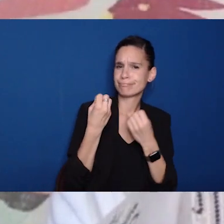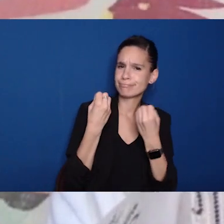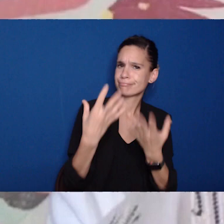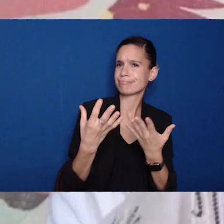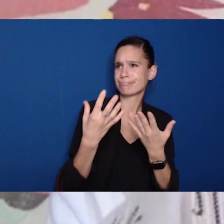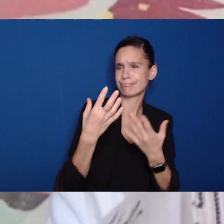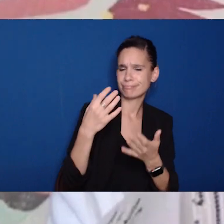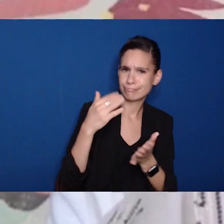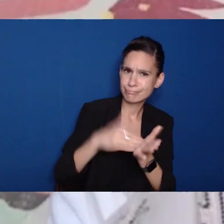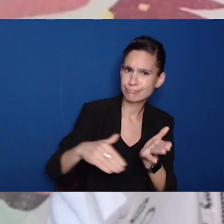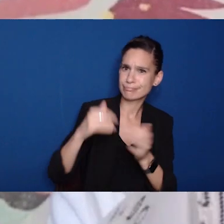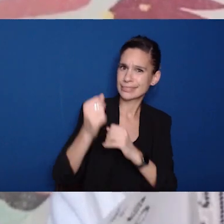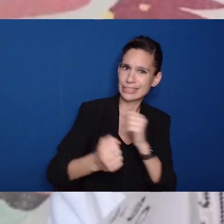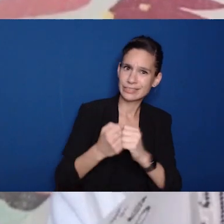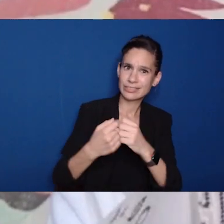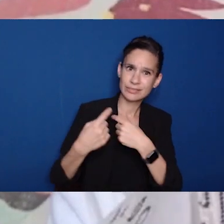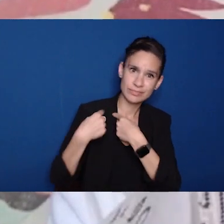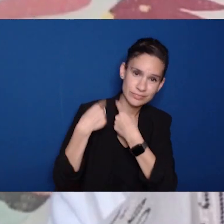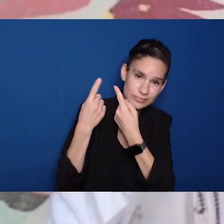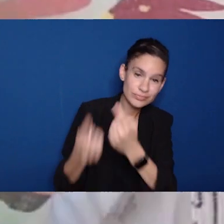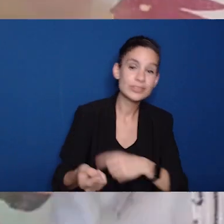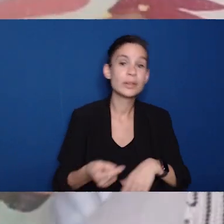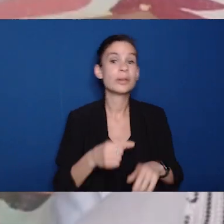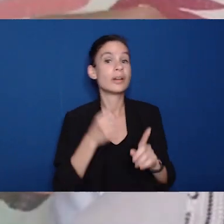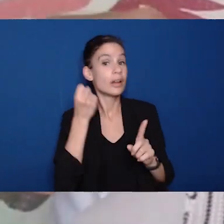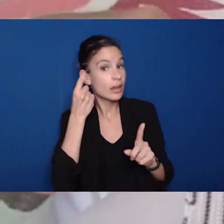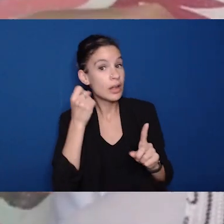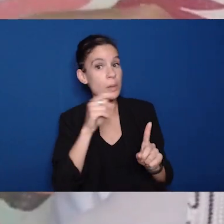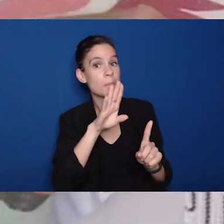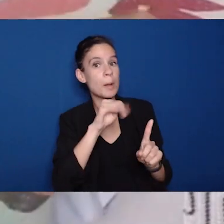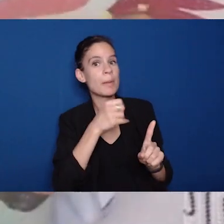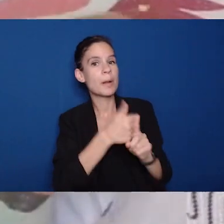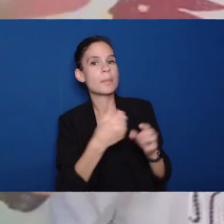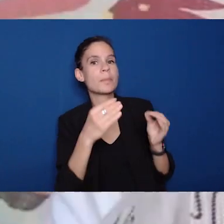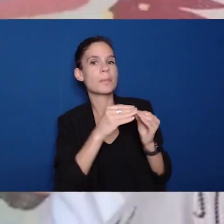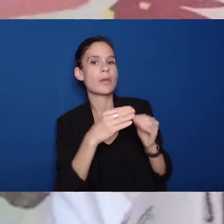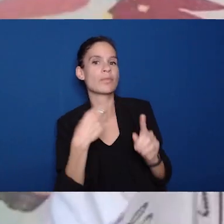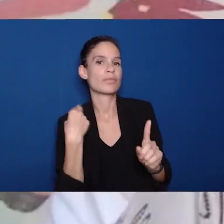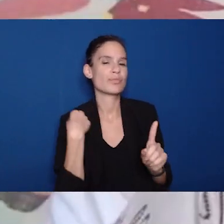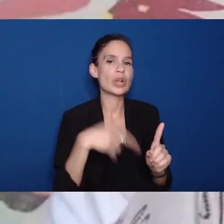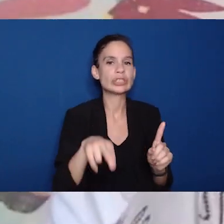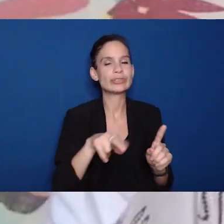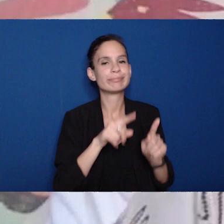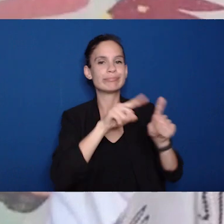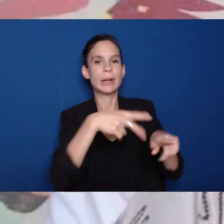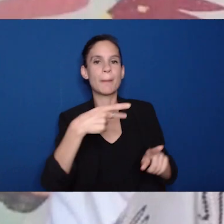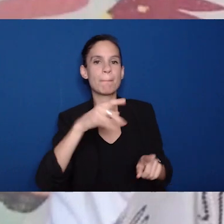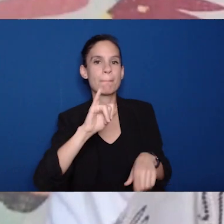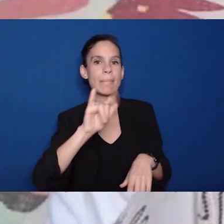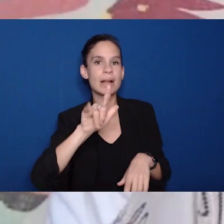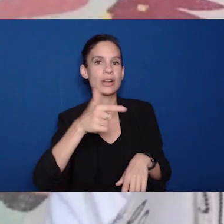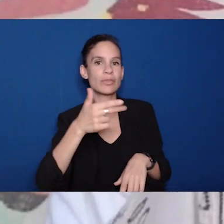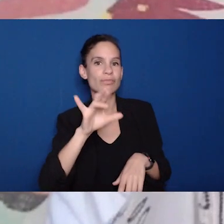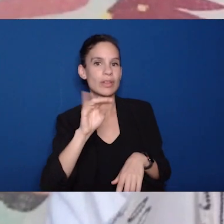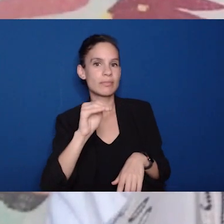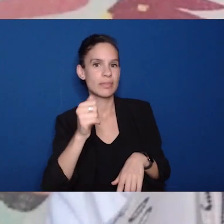even thousands of years. Burning Man is just a pilgrimage. It's a religious pilgrimage. The religion